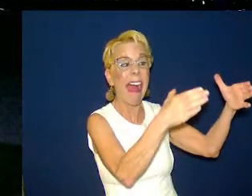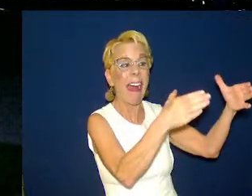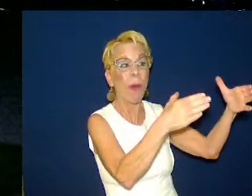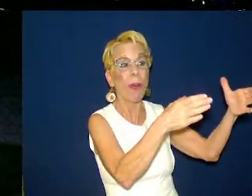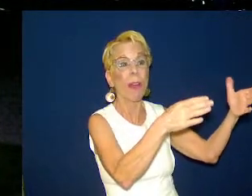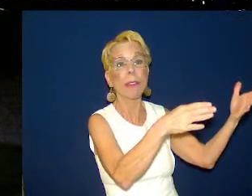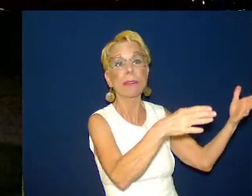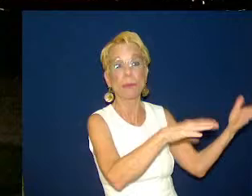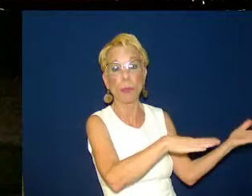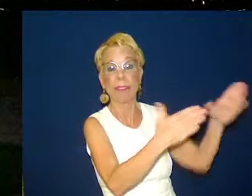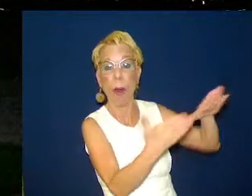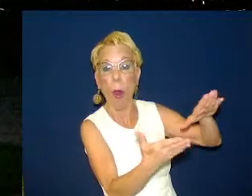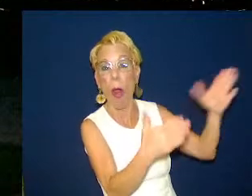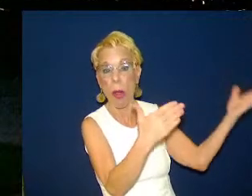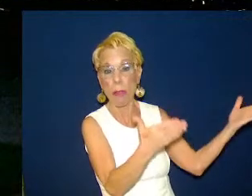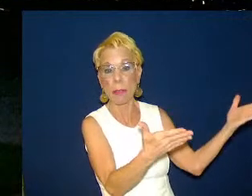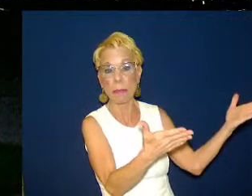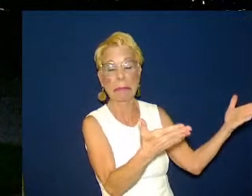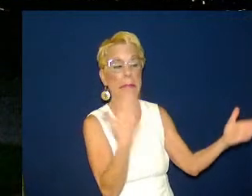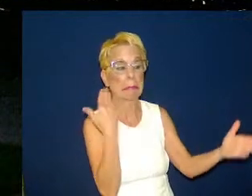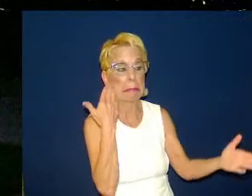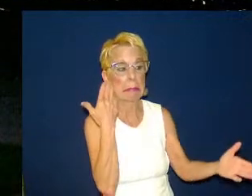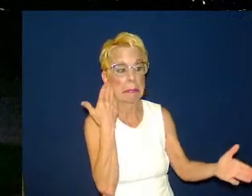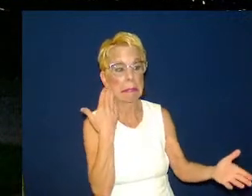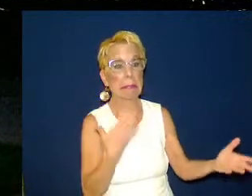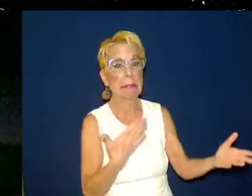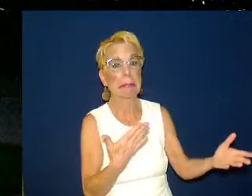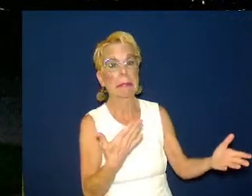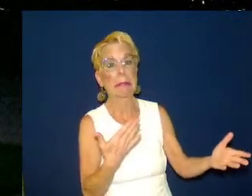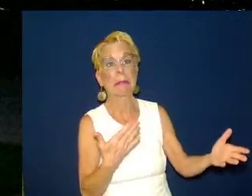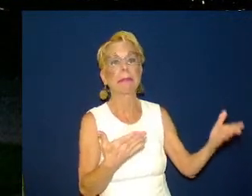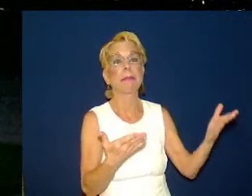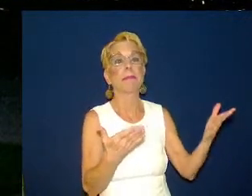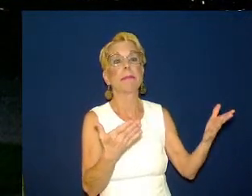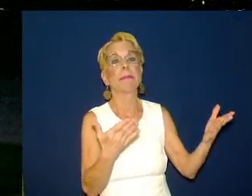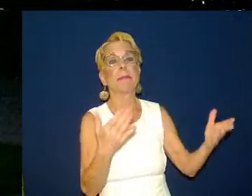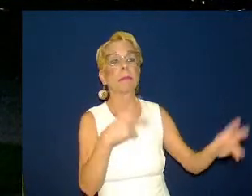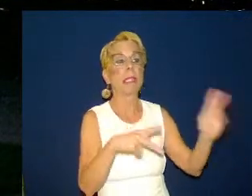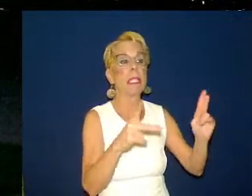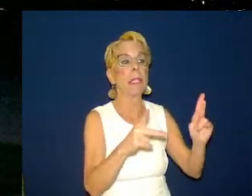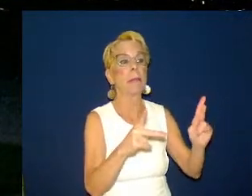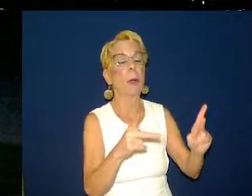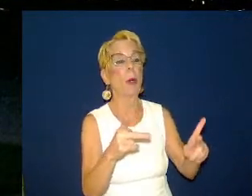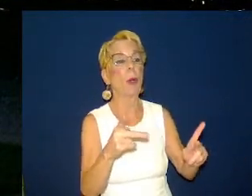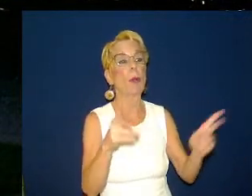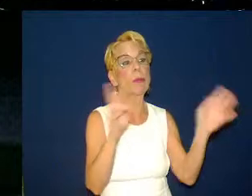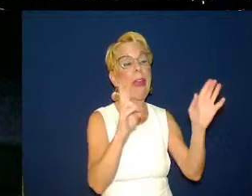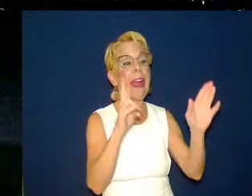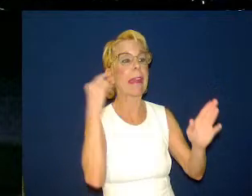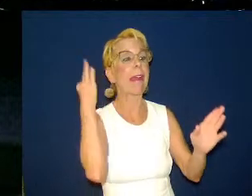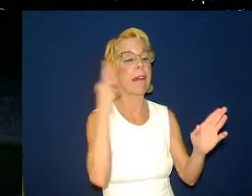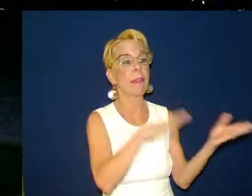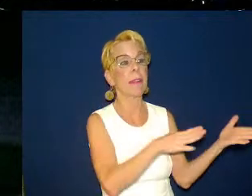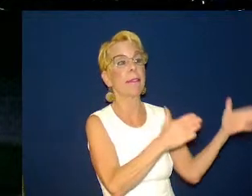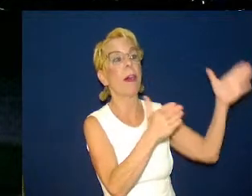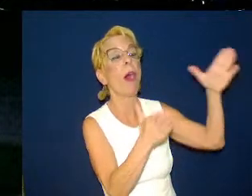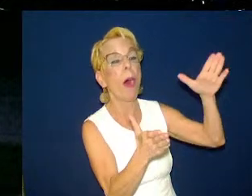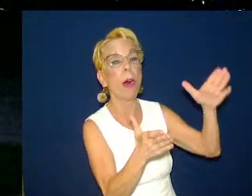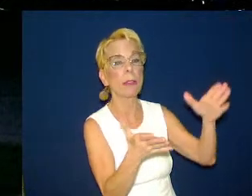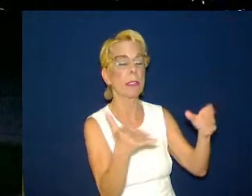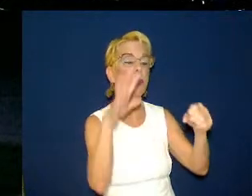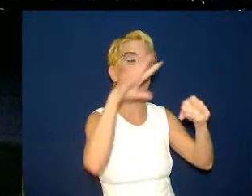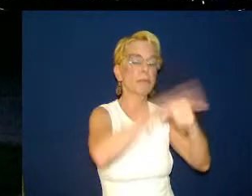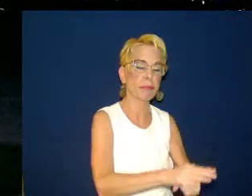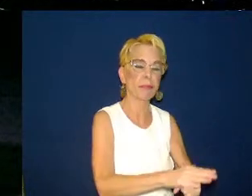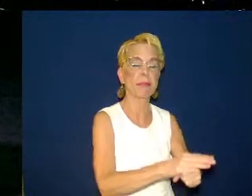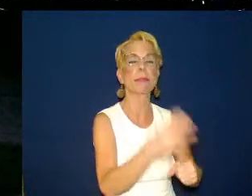meet in that restaurant, man. They're daredevils. They meet there in this restaurant, and they talk about, after they get their measurements, how much it's moved.